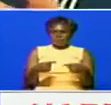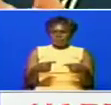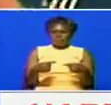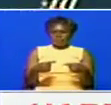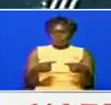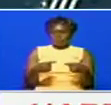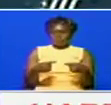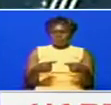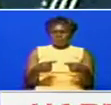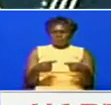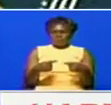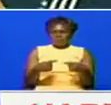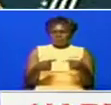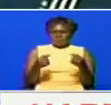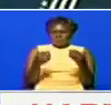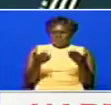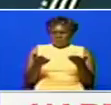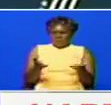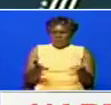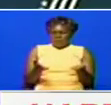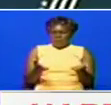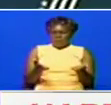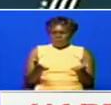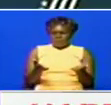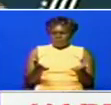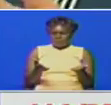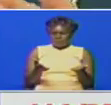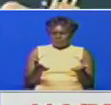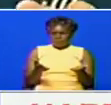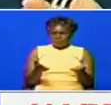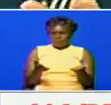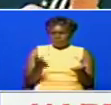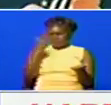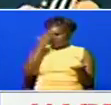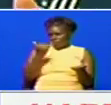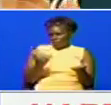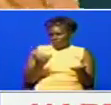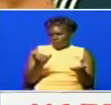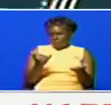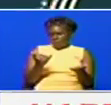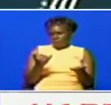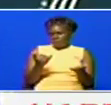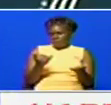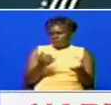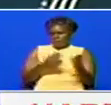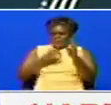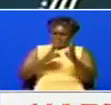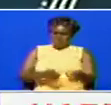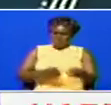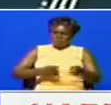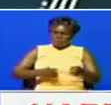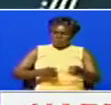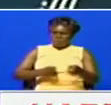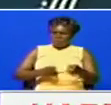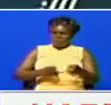in those? Thus far, it does not appear as if there are. And thus far, it appears as if the reports that were made